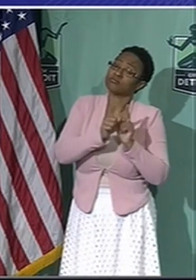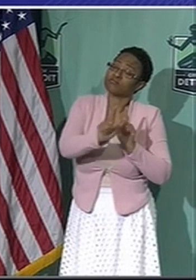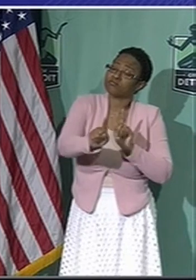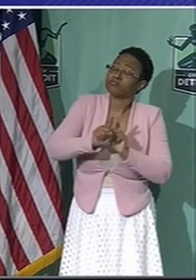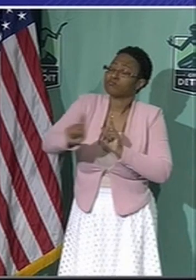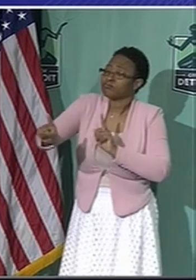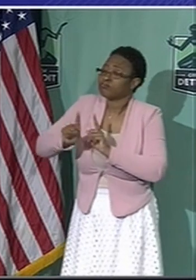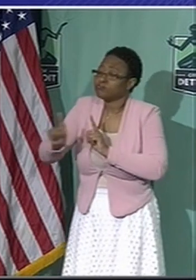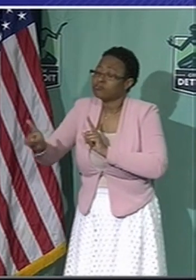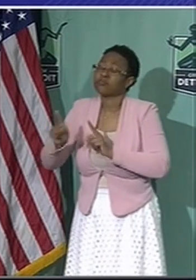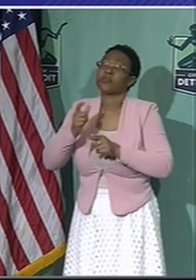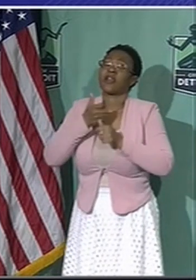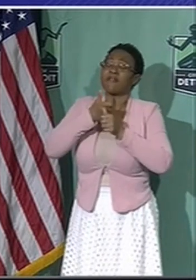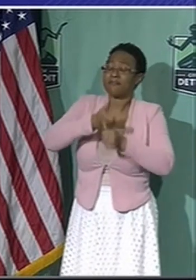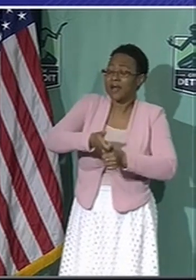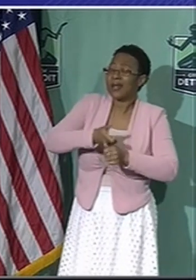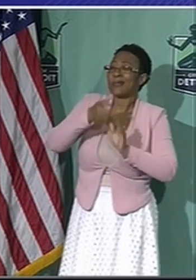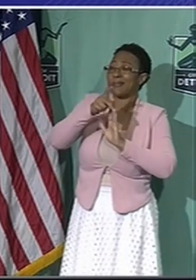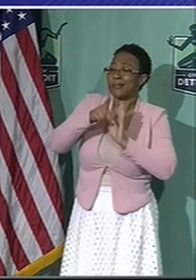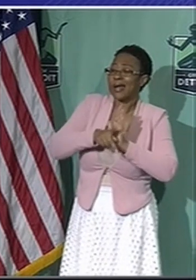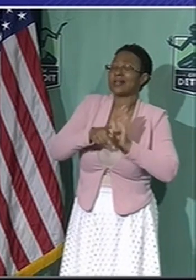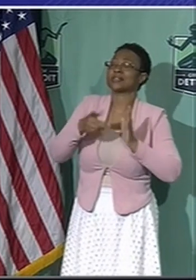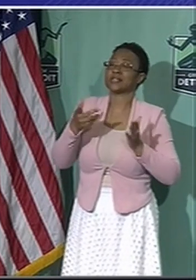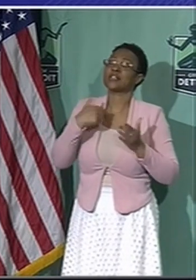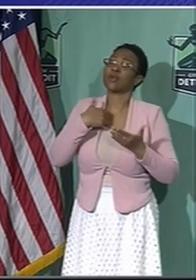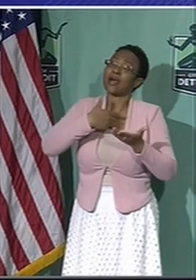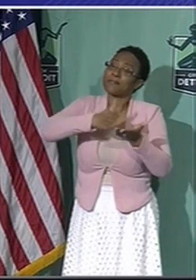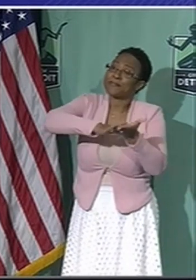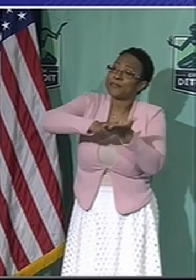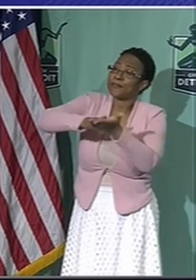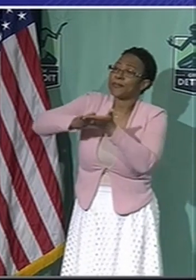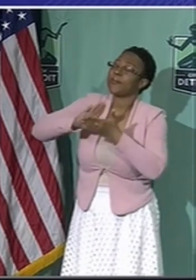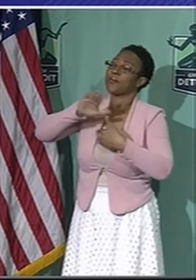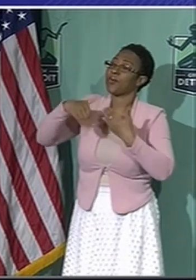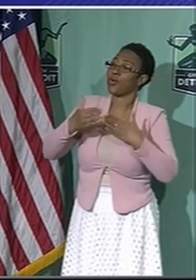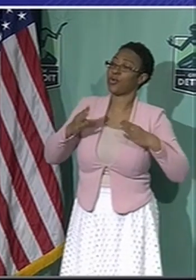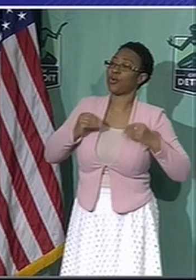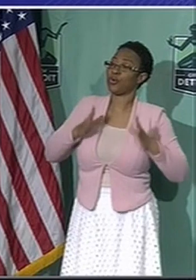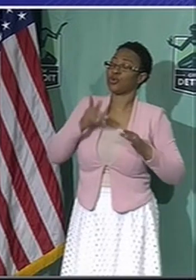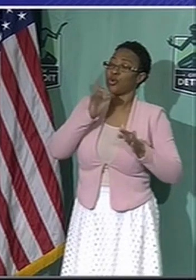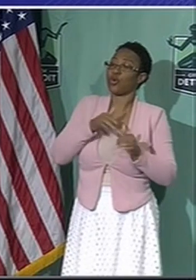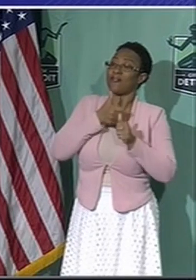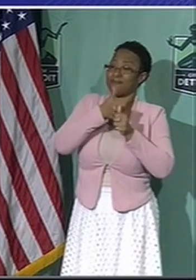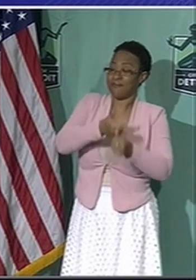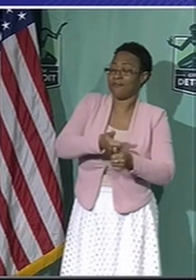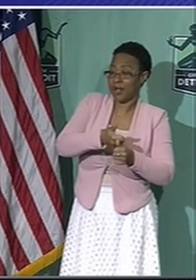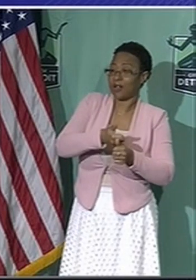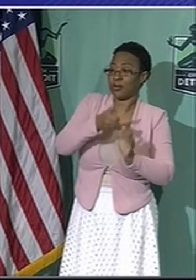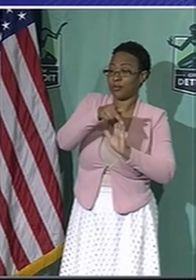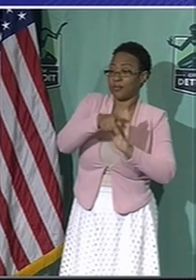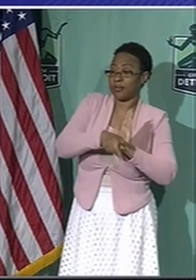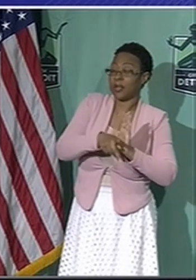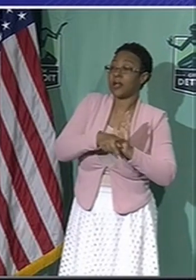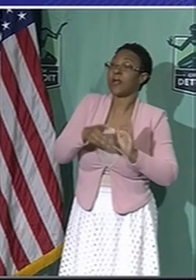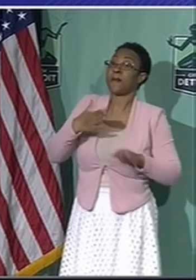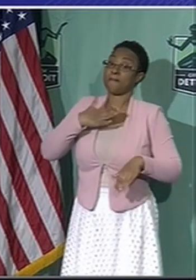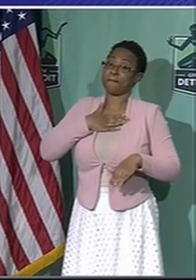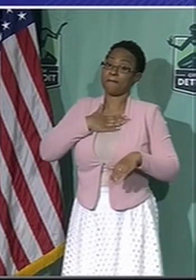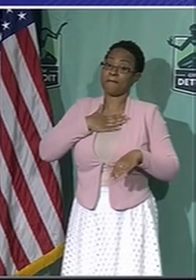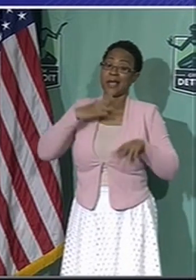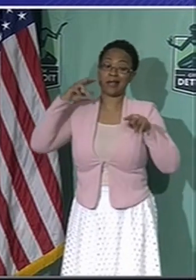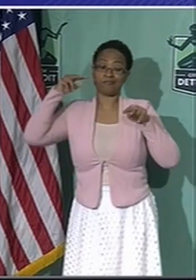implemented measures to help keep customers safe. So I applaud those owners who are taking this seriously. From my vantage point, Detroiters